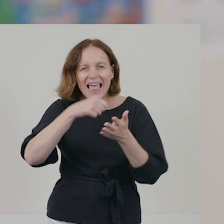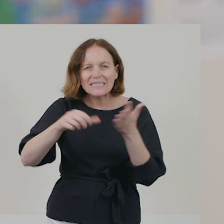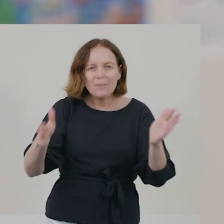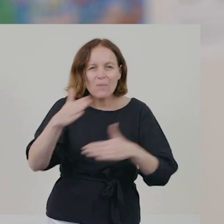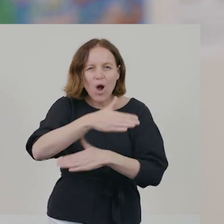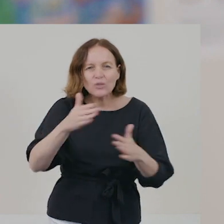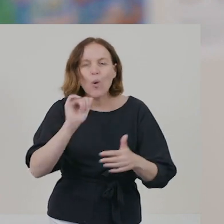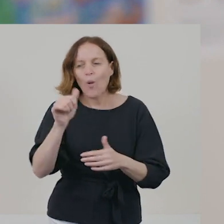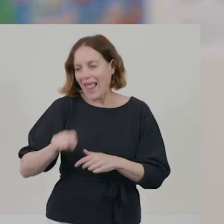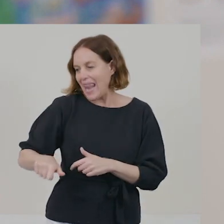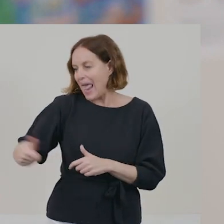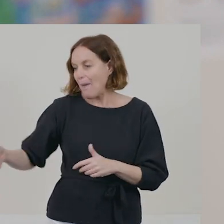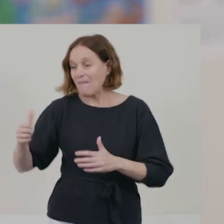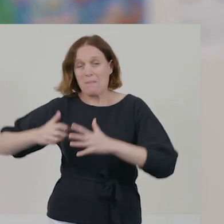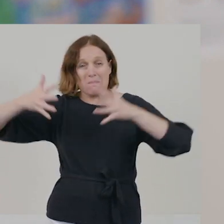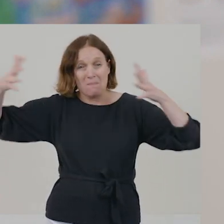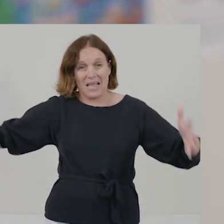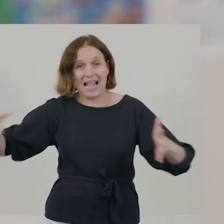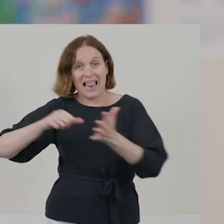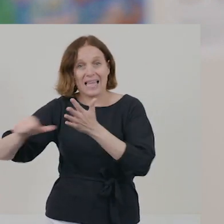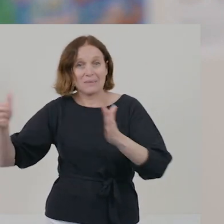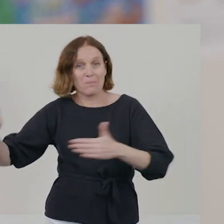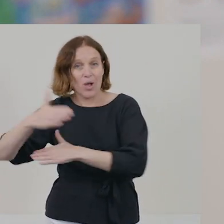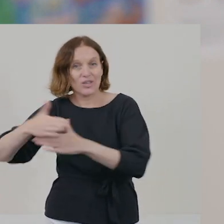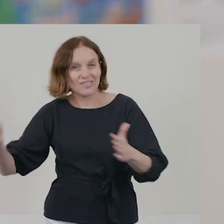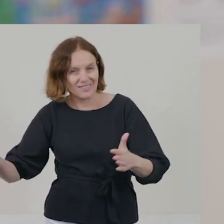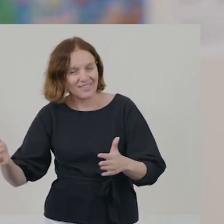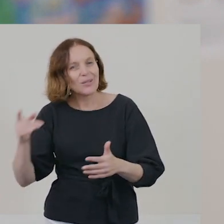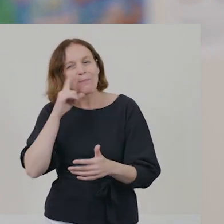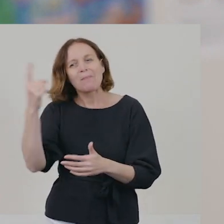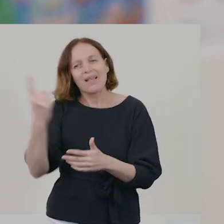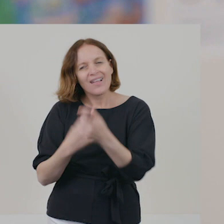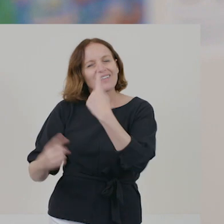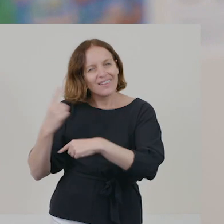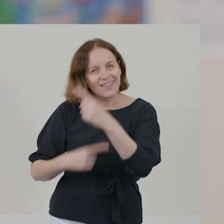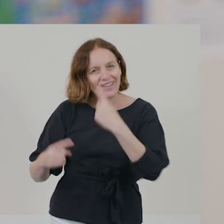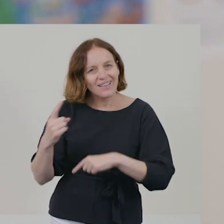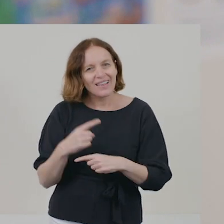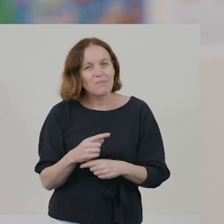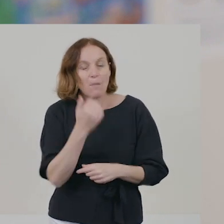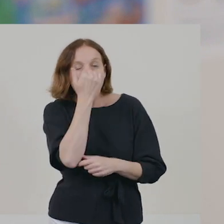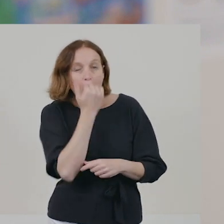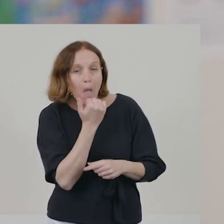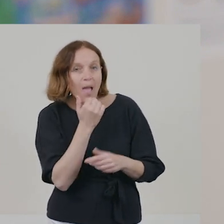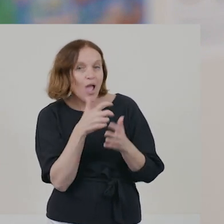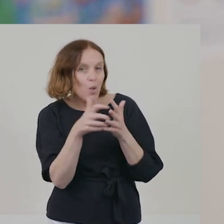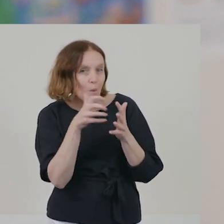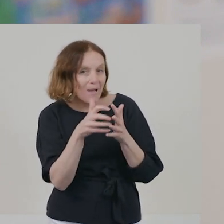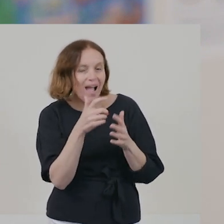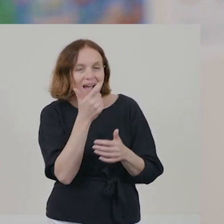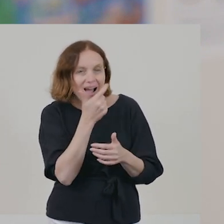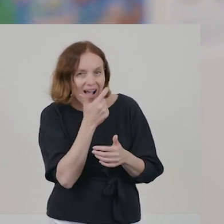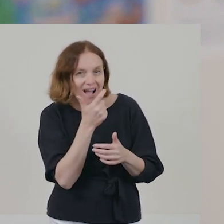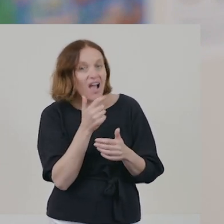that their neighbour has a Goliath box, or worse, a Beast box. It might be subtle humour, but it